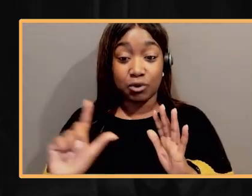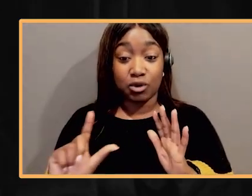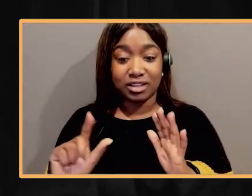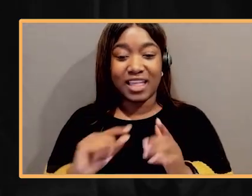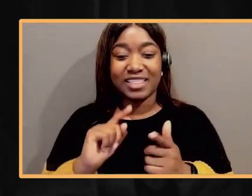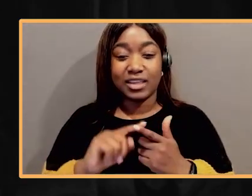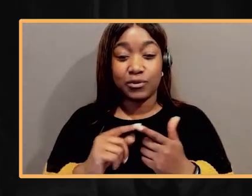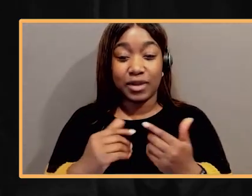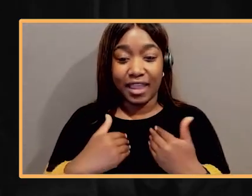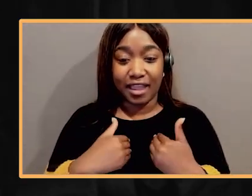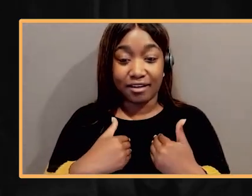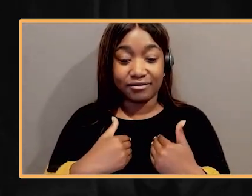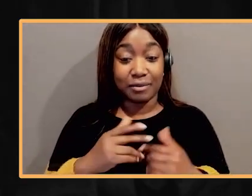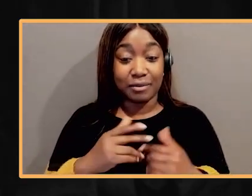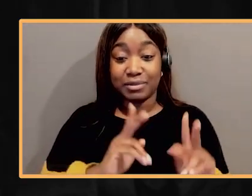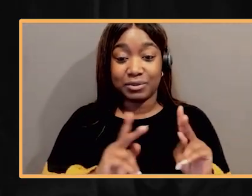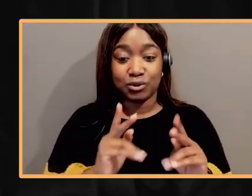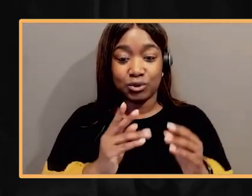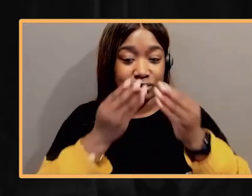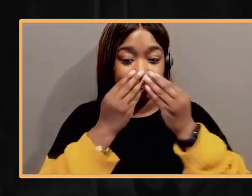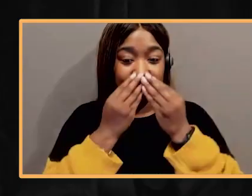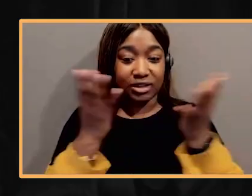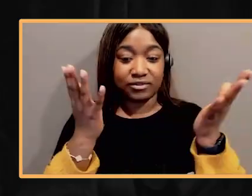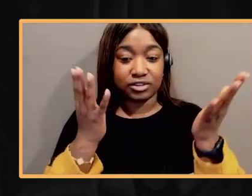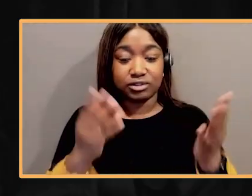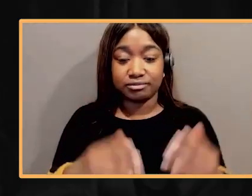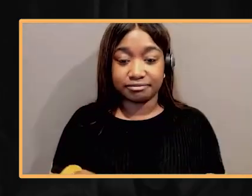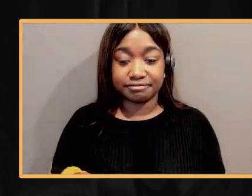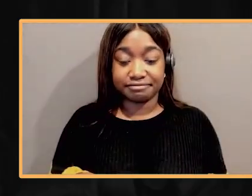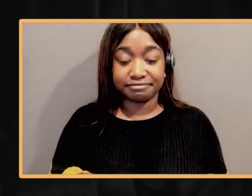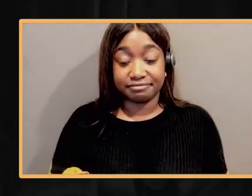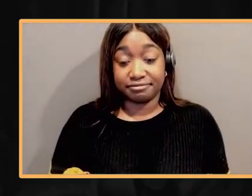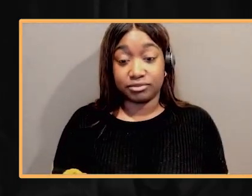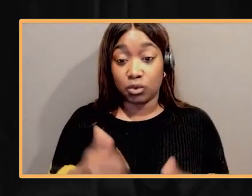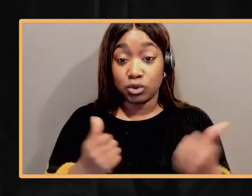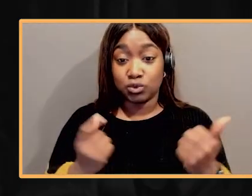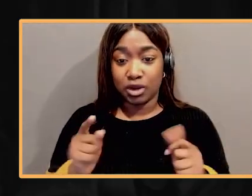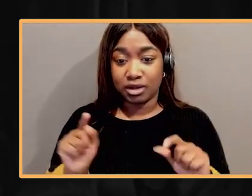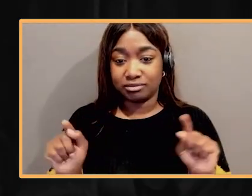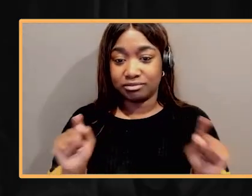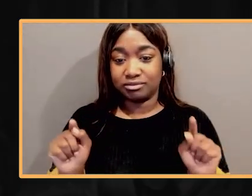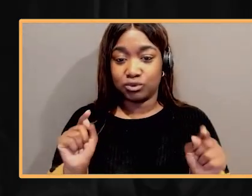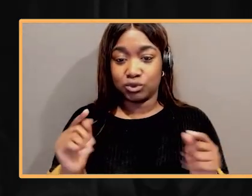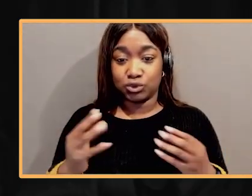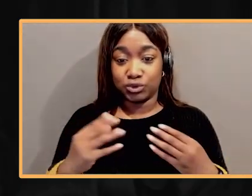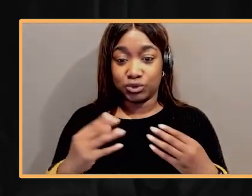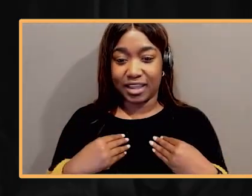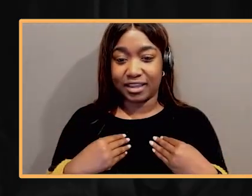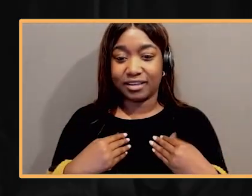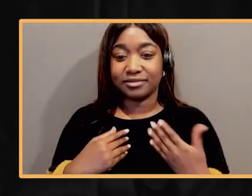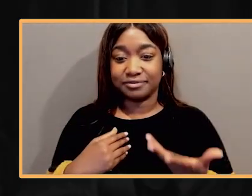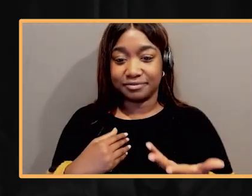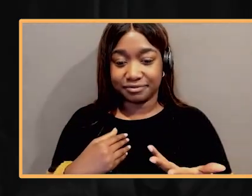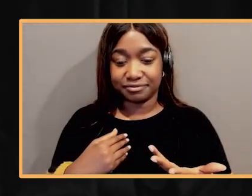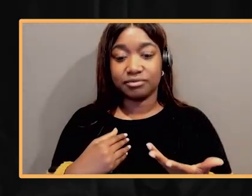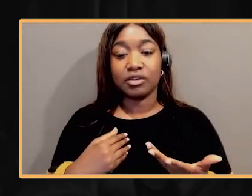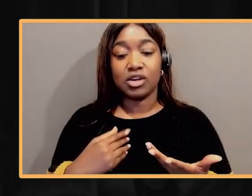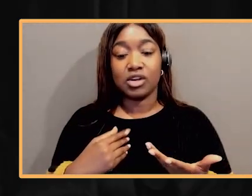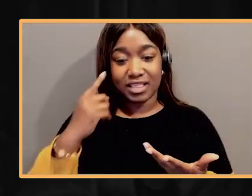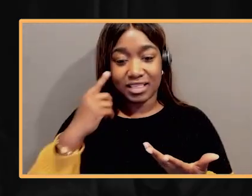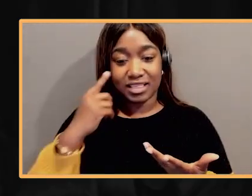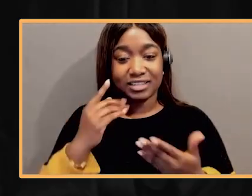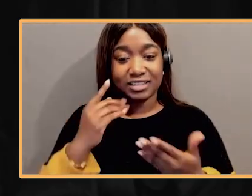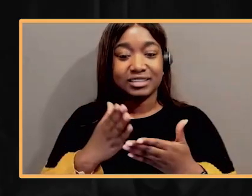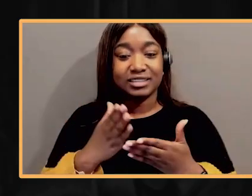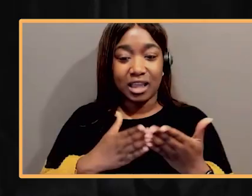like people who don't give a shit. Like, which one would you take? Yeah. So I think I do think there is some level of